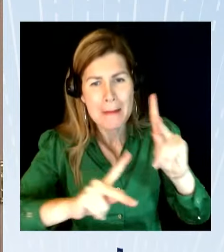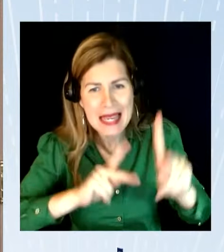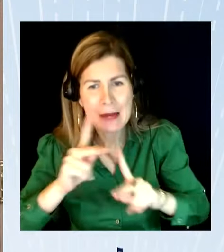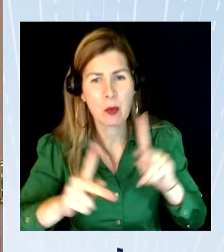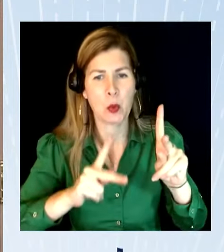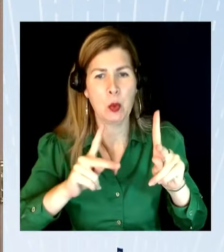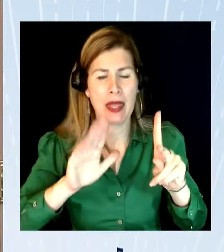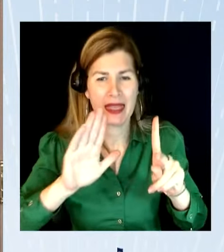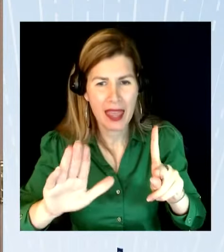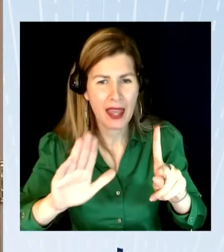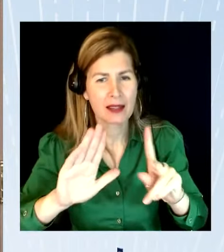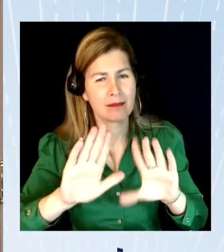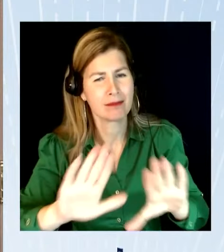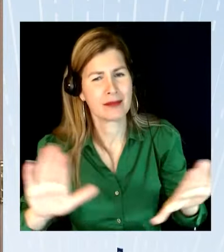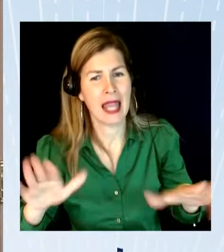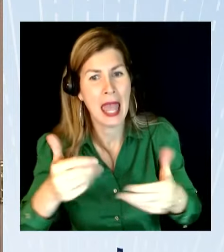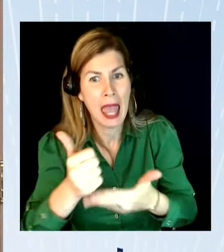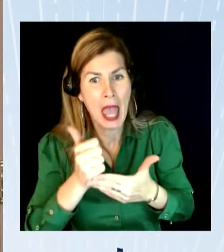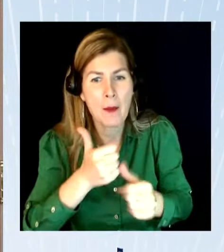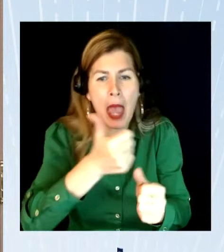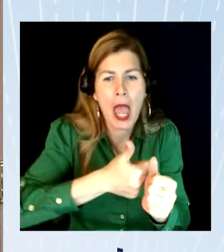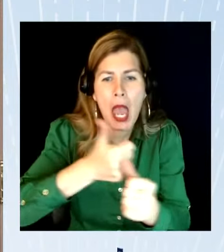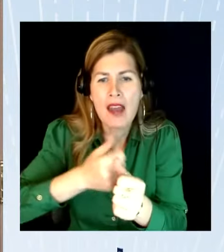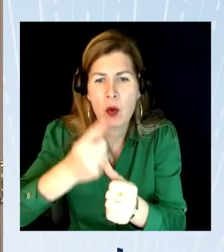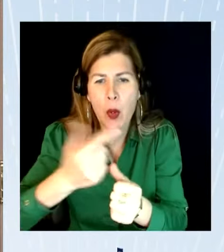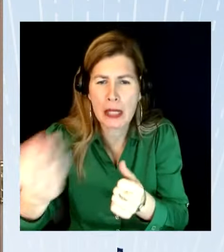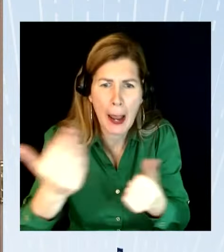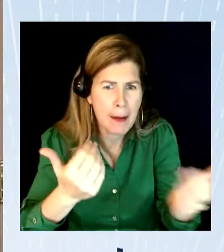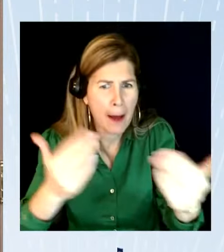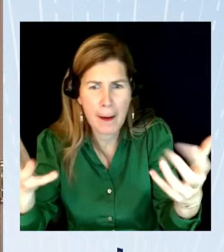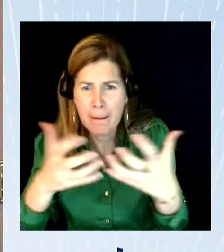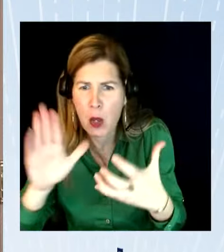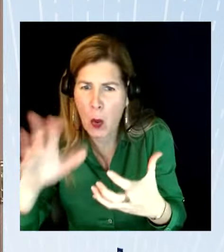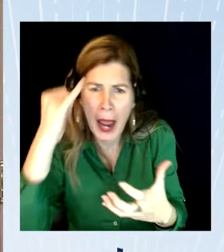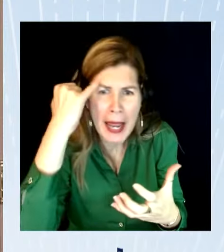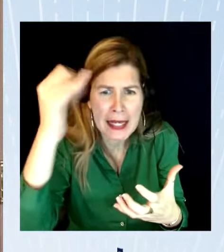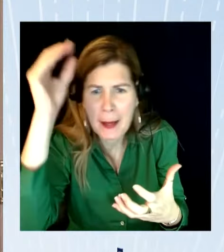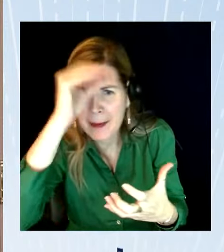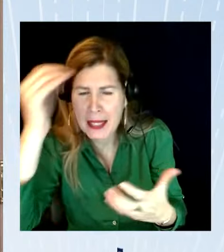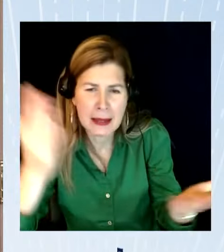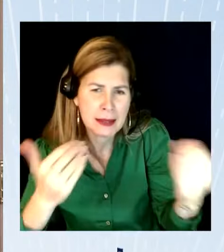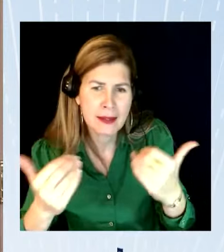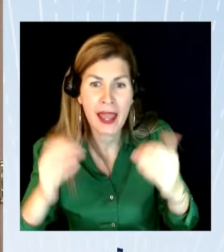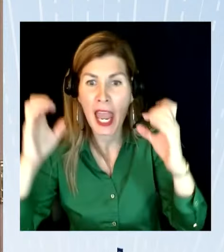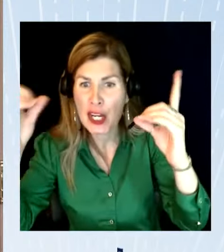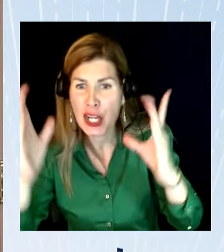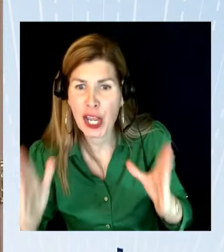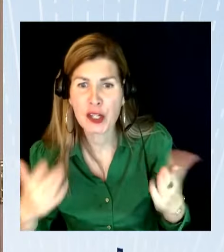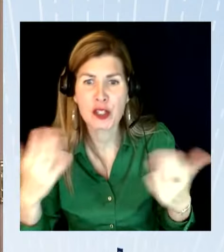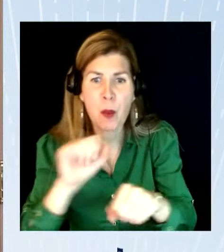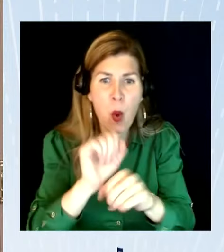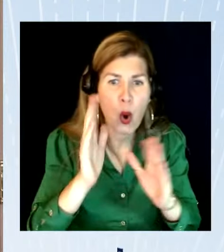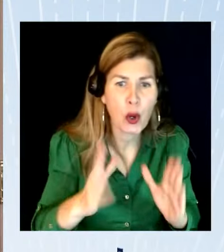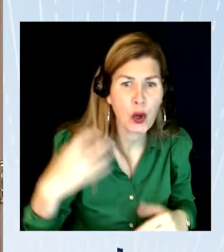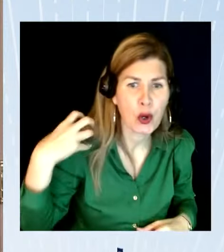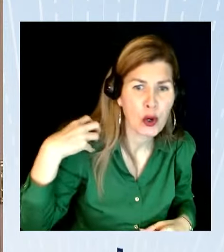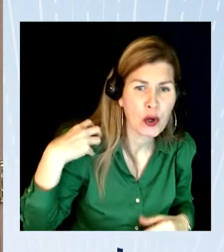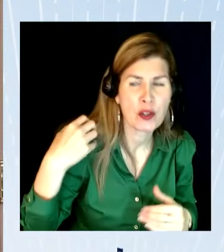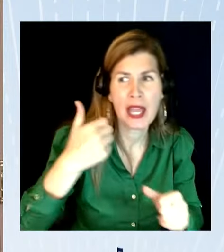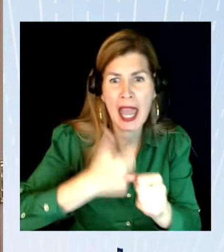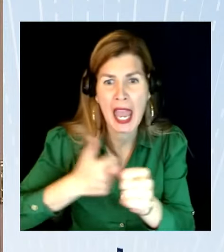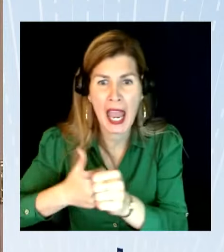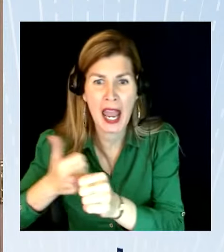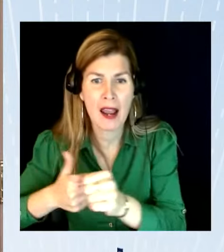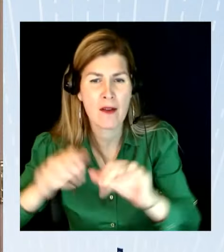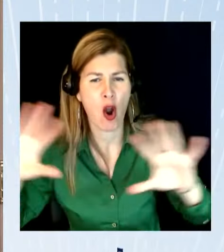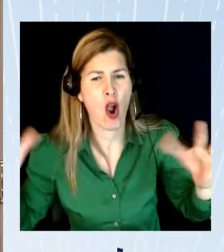to the table to solve this child care cap challenge, educators, employers, advocates, and labor is so, so